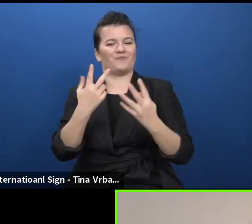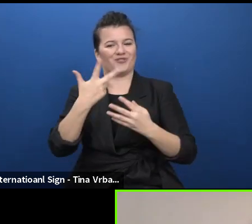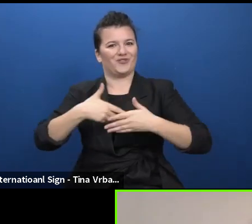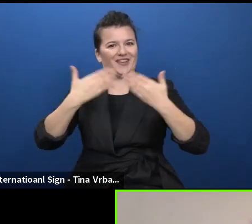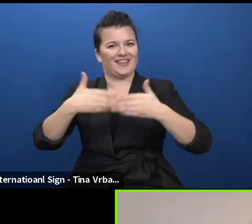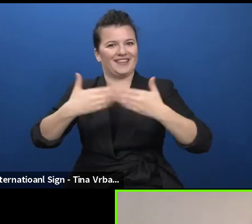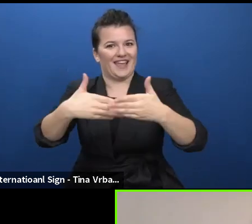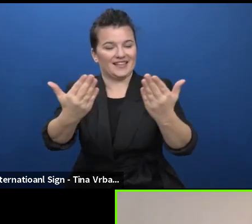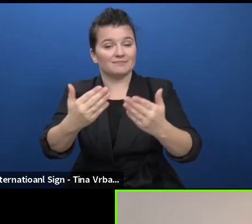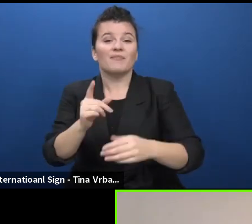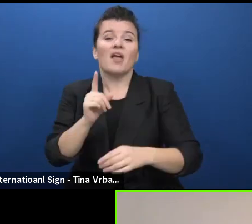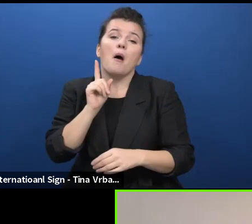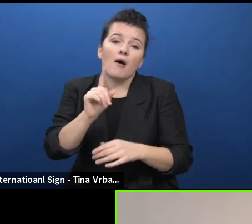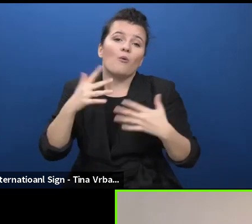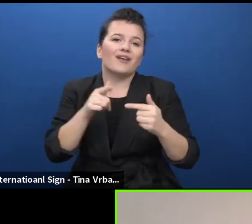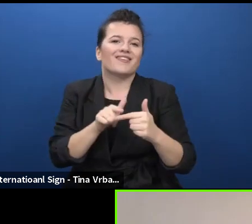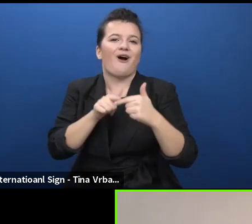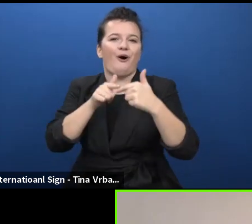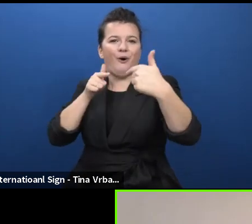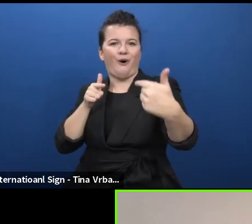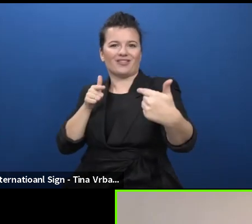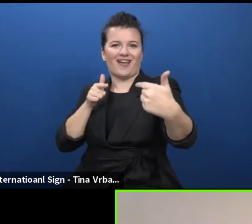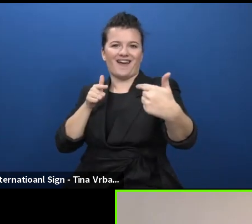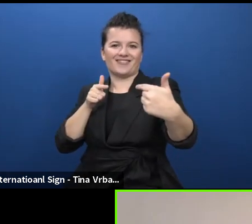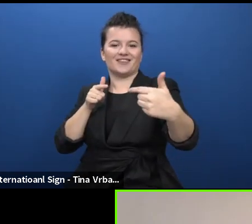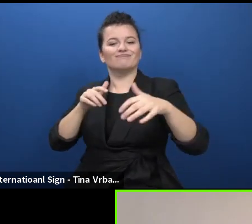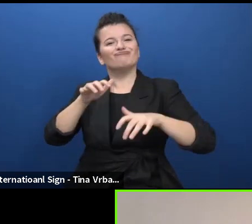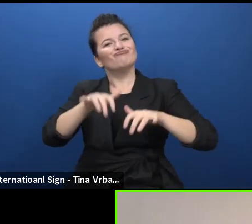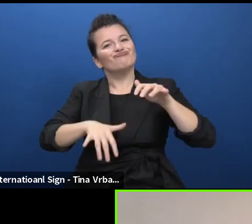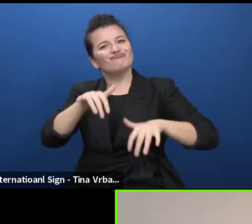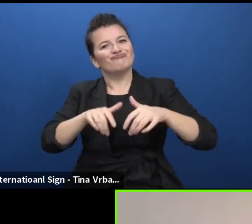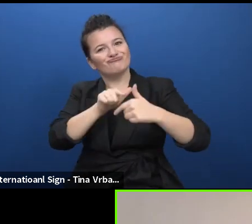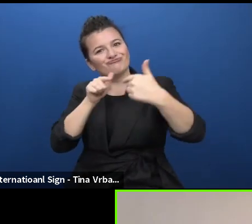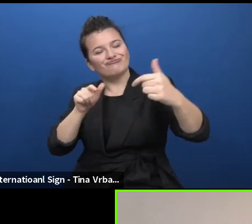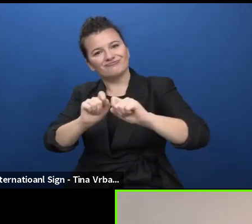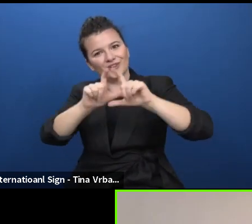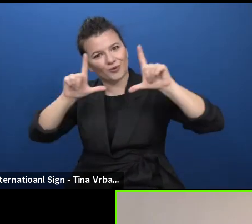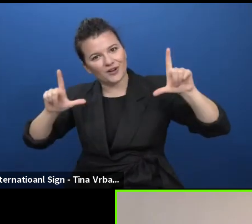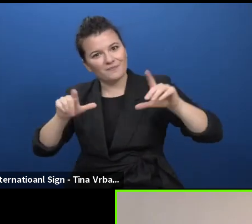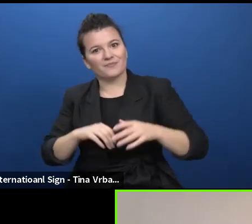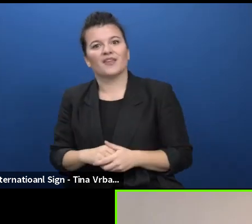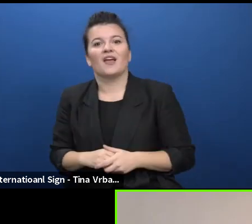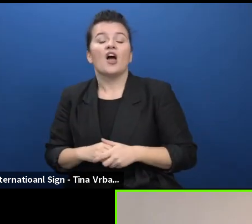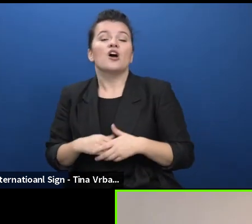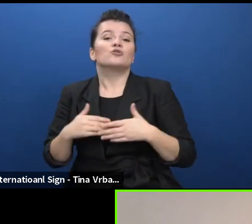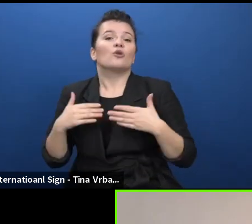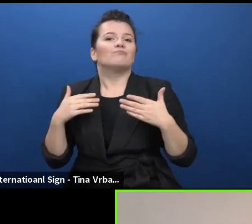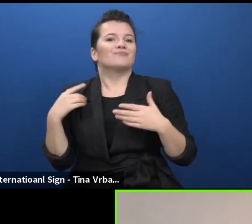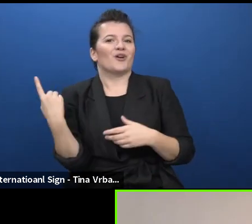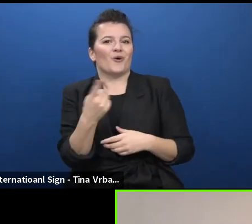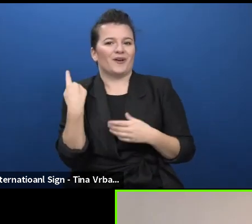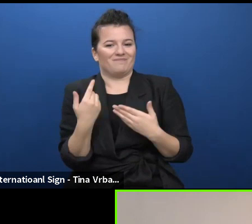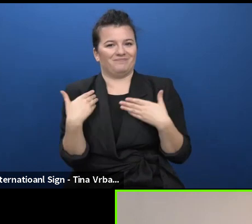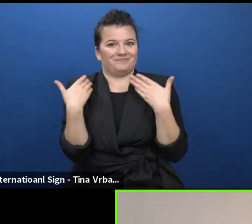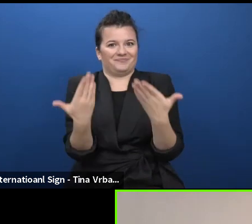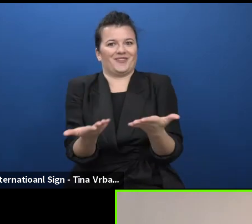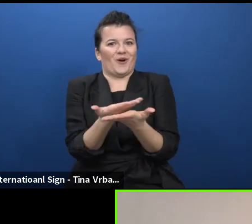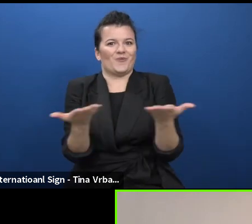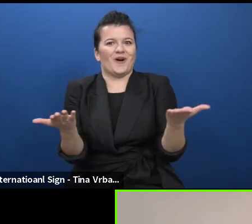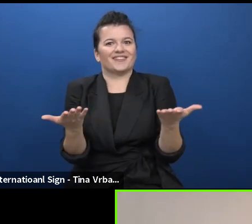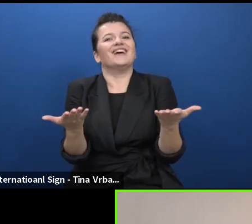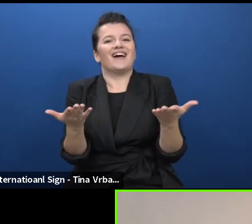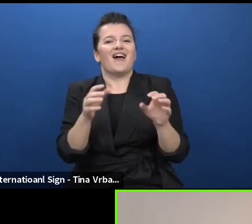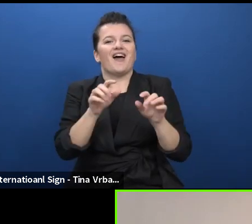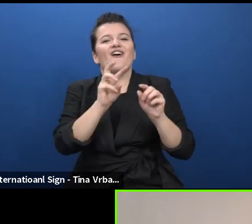online, we have worked hard to offer you a metaphorical venue, which our